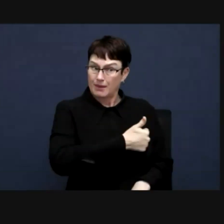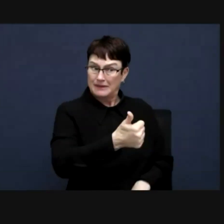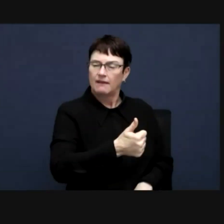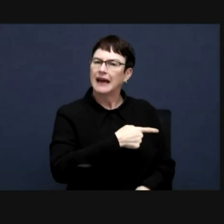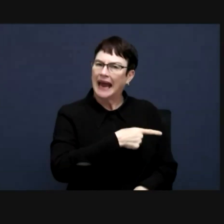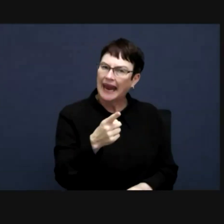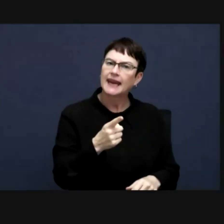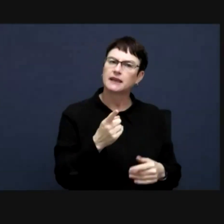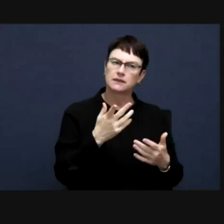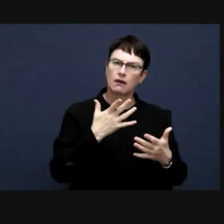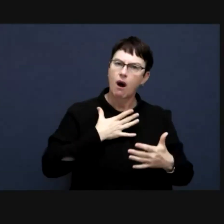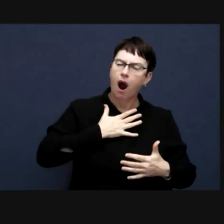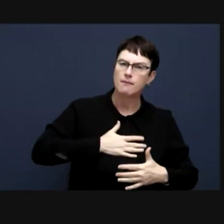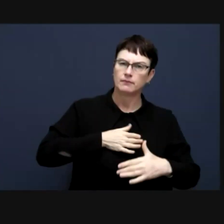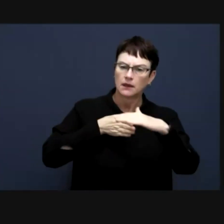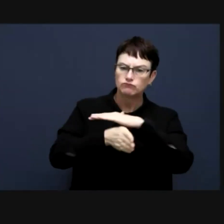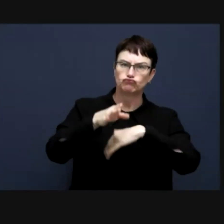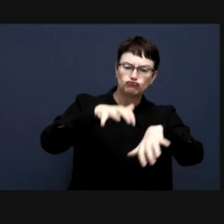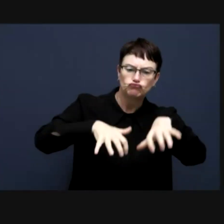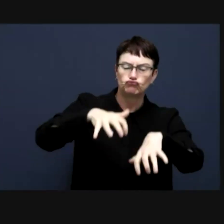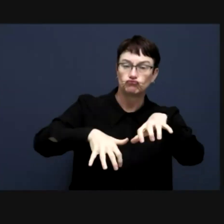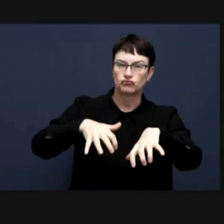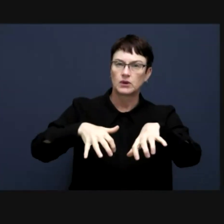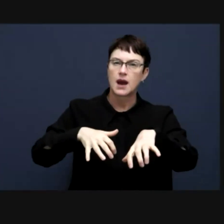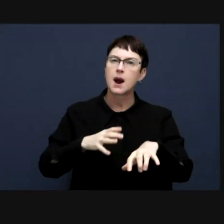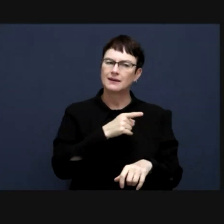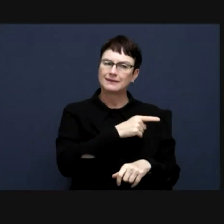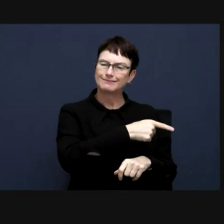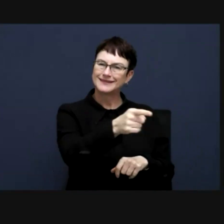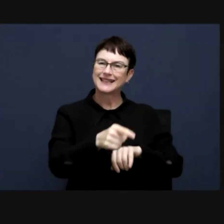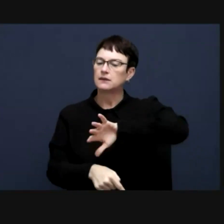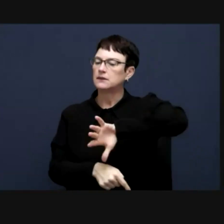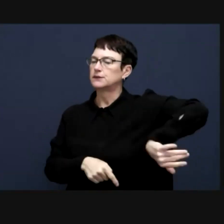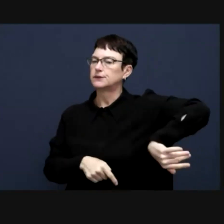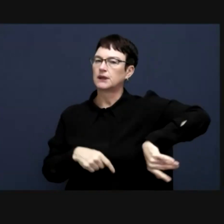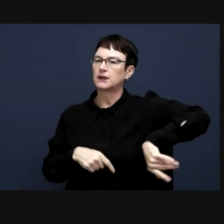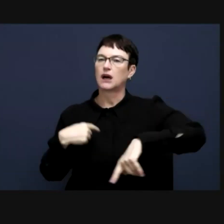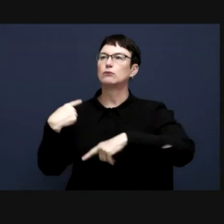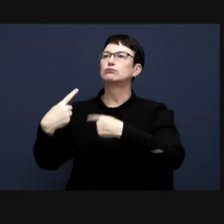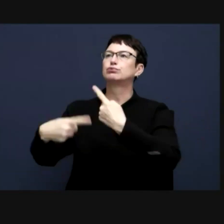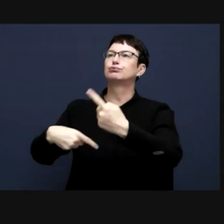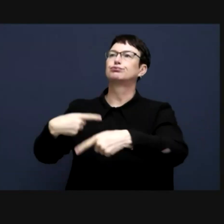feedback and the monitoring mechanism. Here, well, we see that